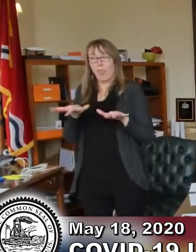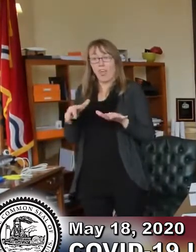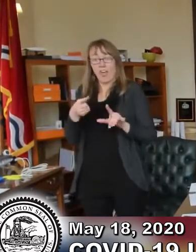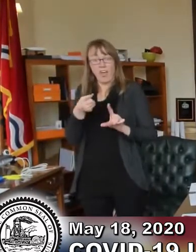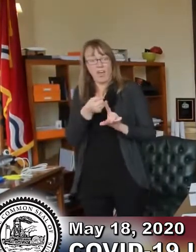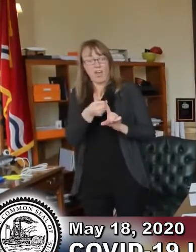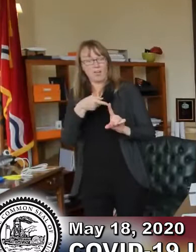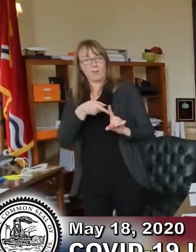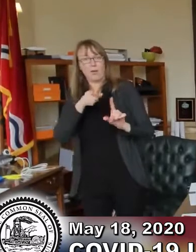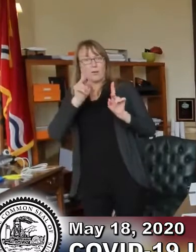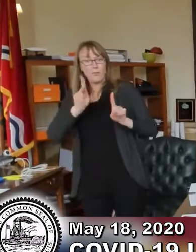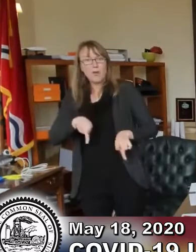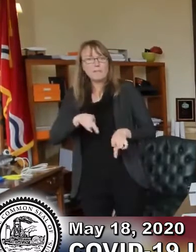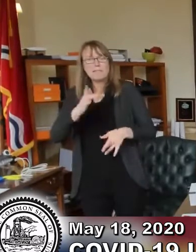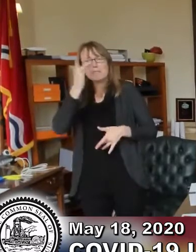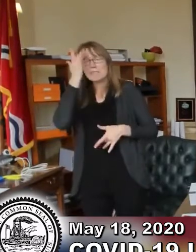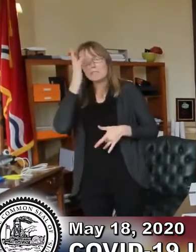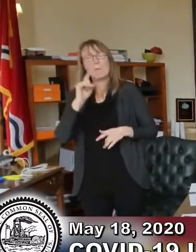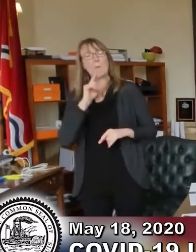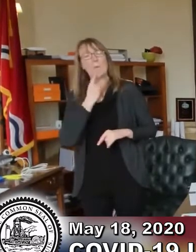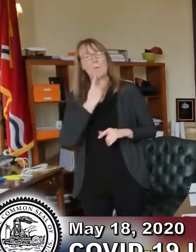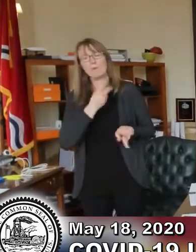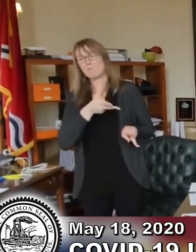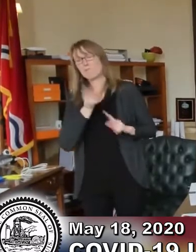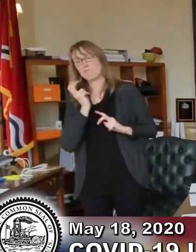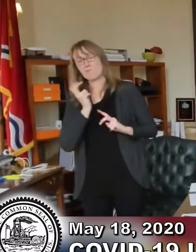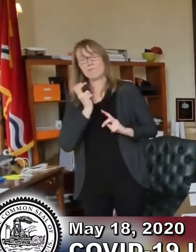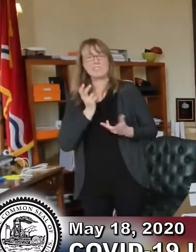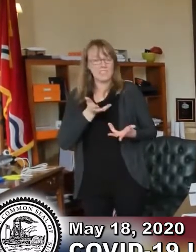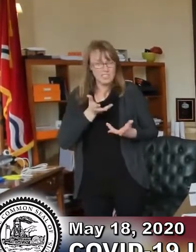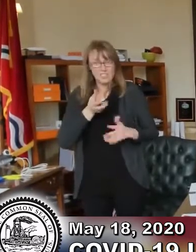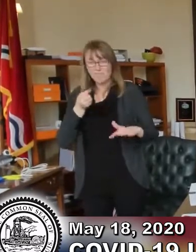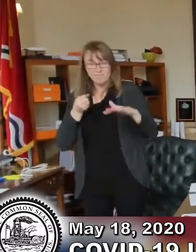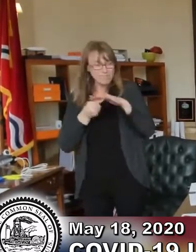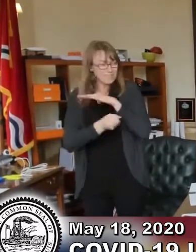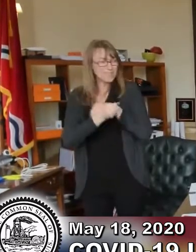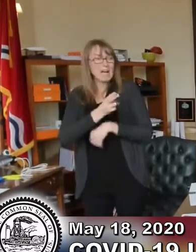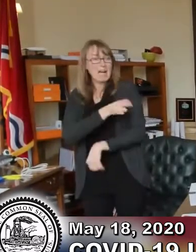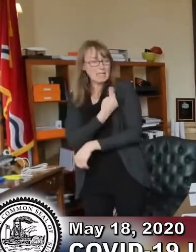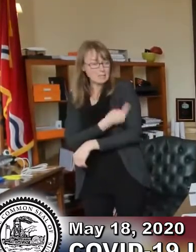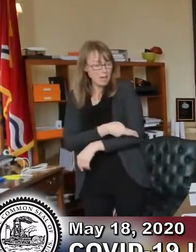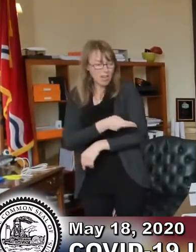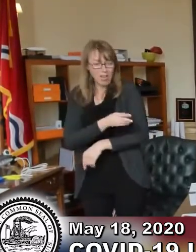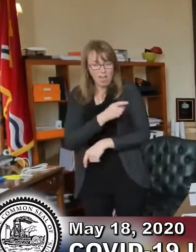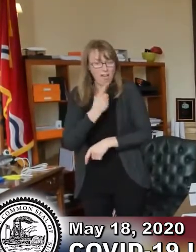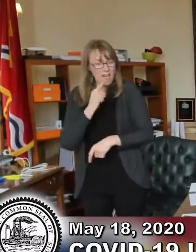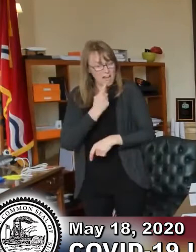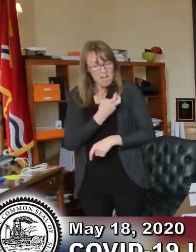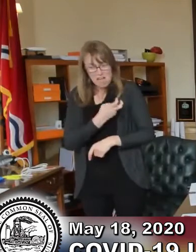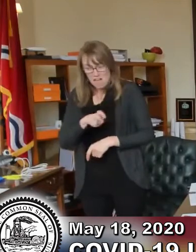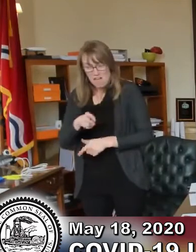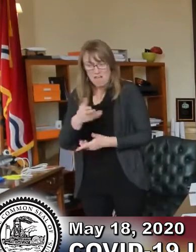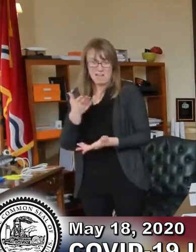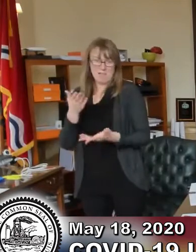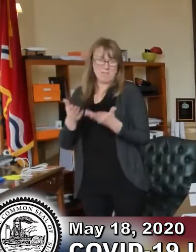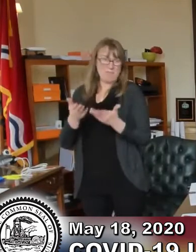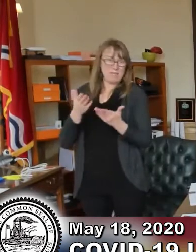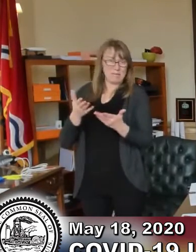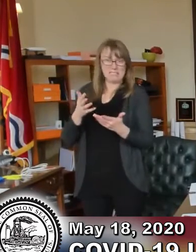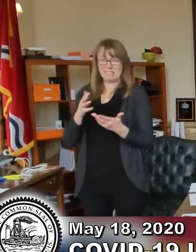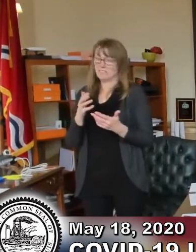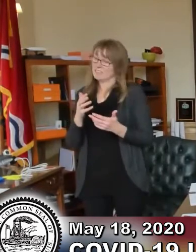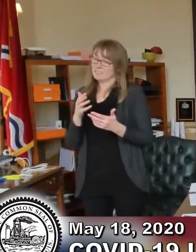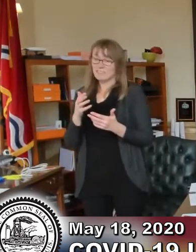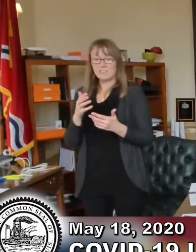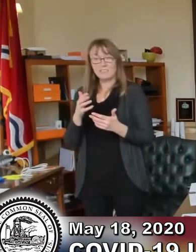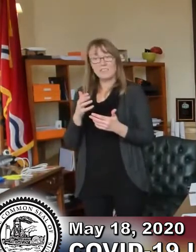and possibly with a deadly outcome. So yes, we will. We are asking people